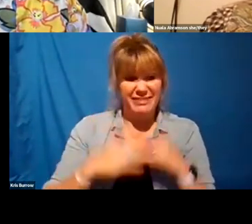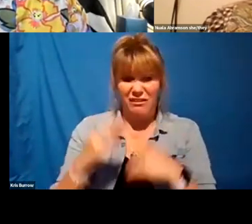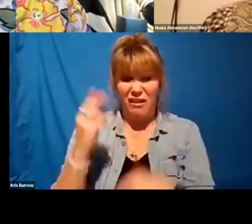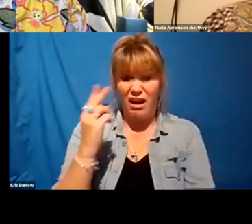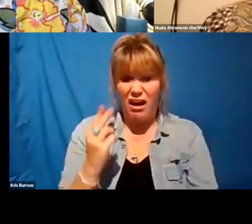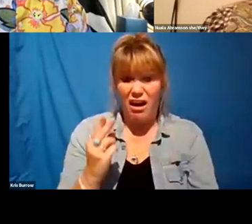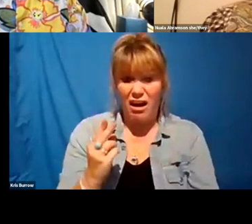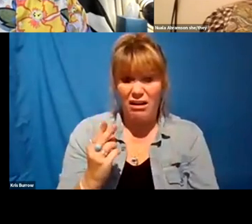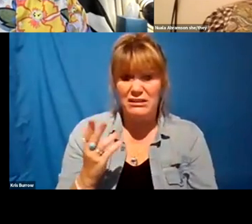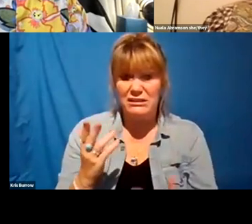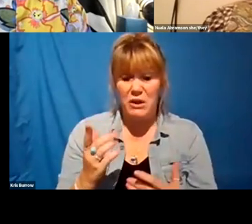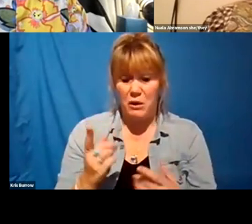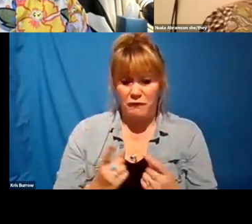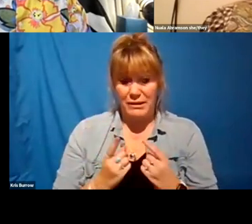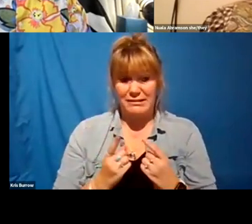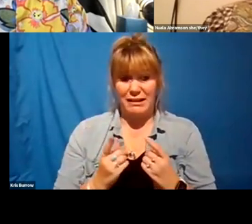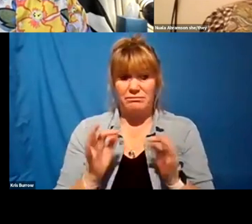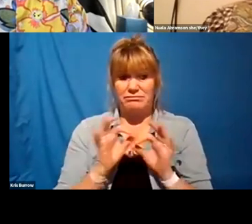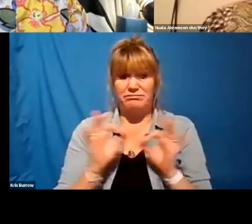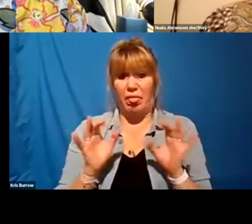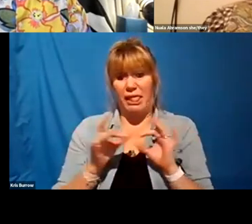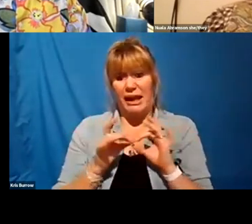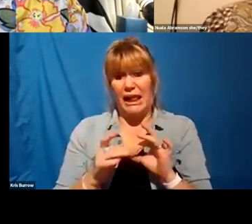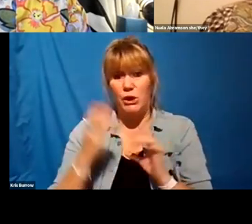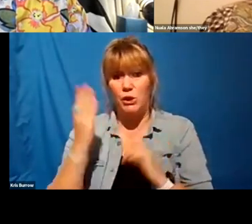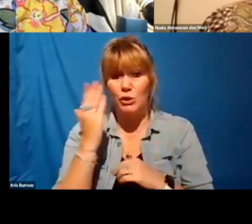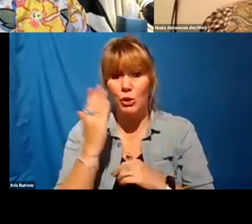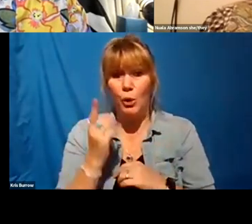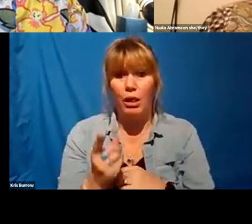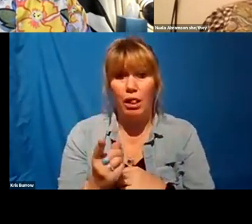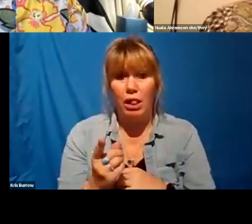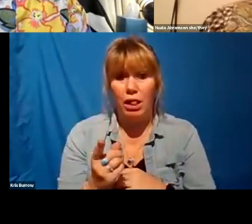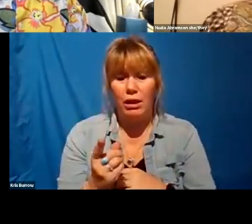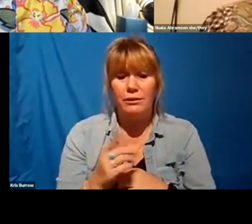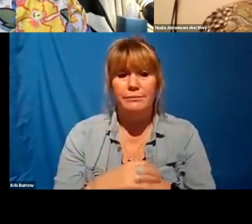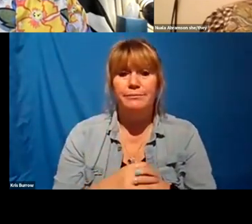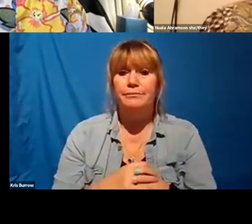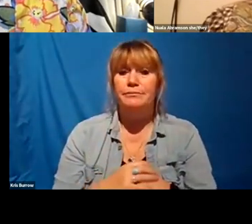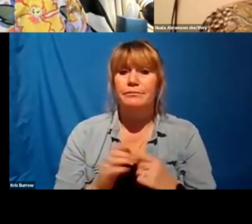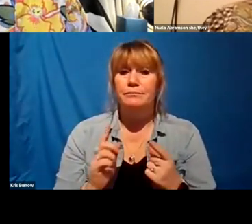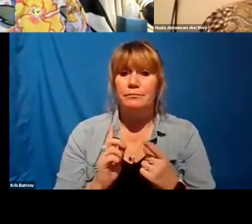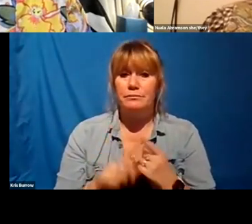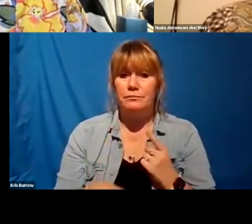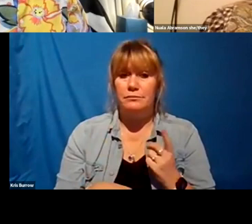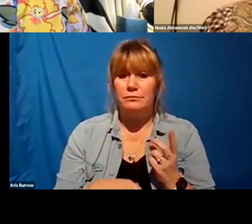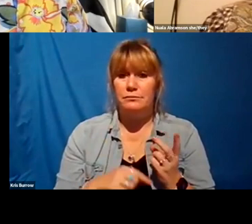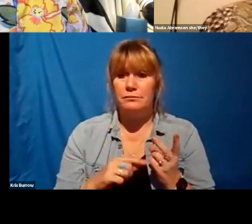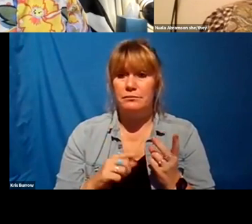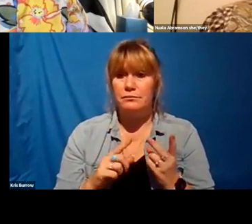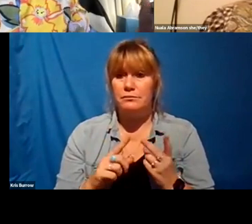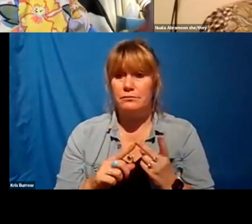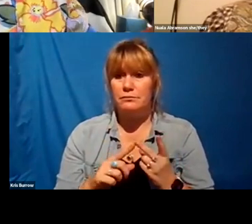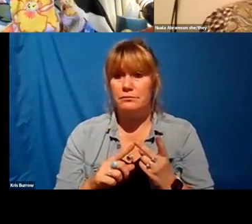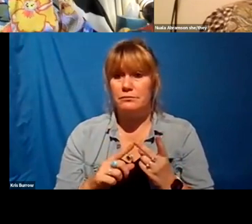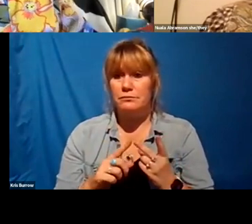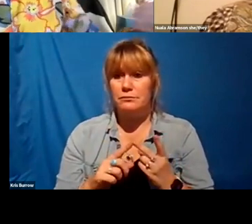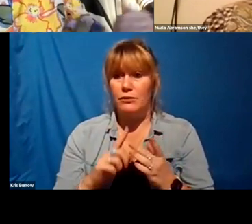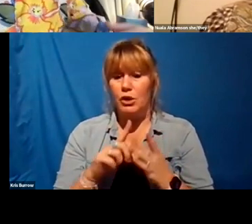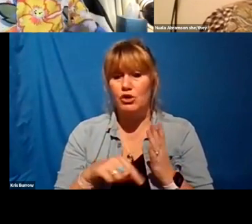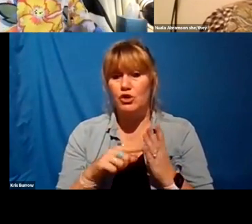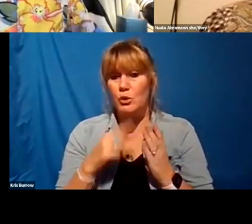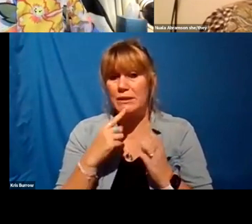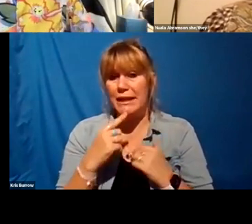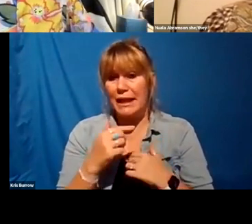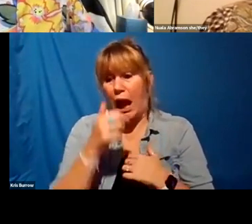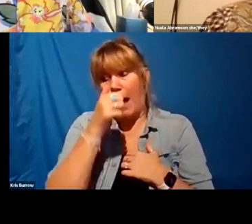but from, yeah, at primary and high school we didn't know sewing at all. Yeah, I mean, I'm 60,